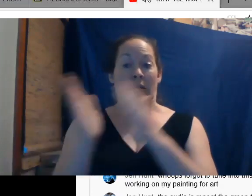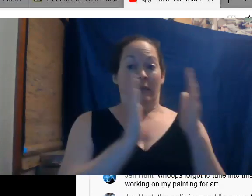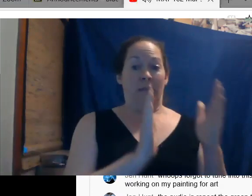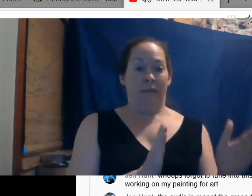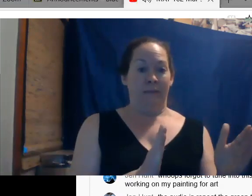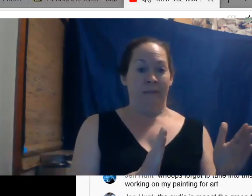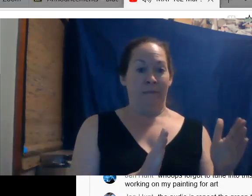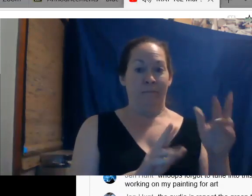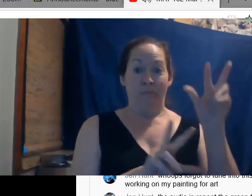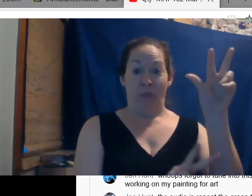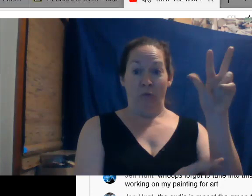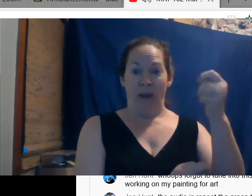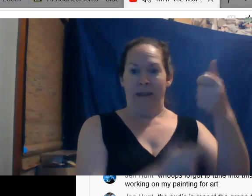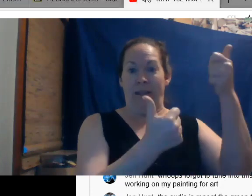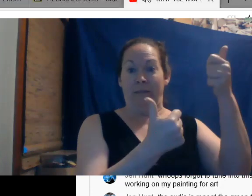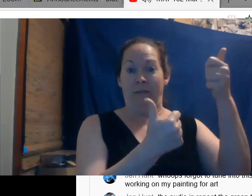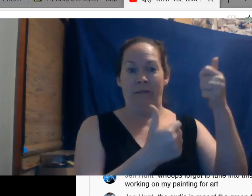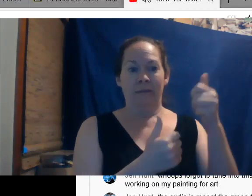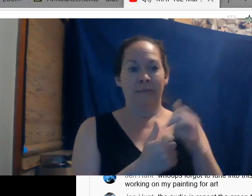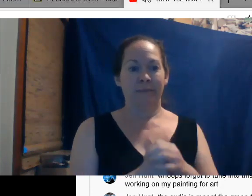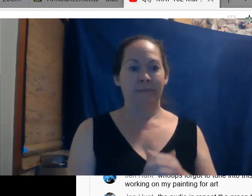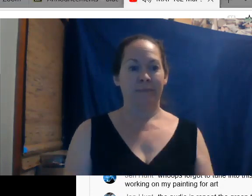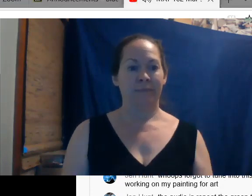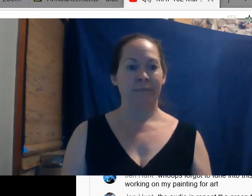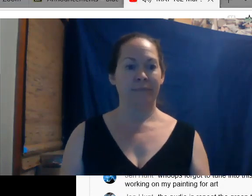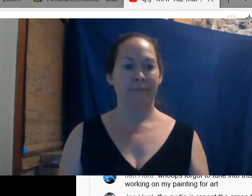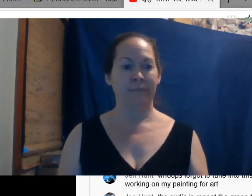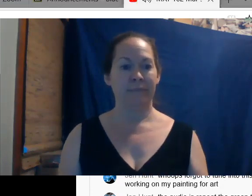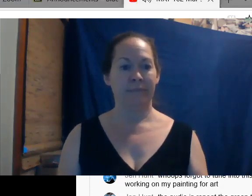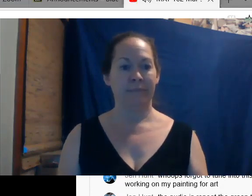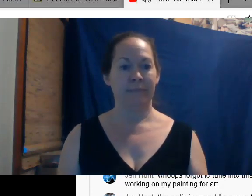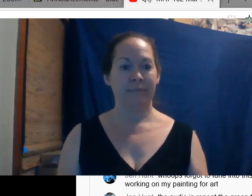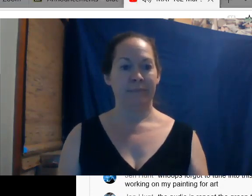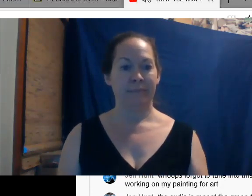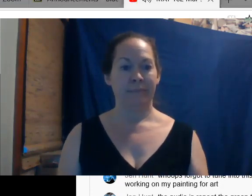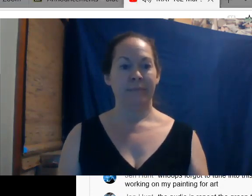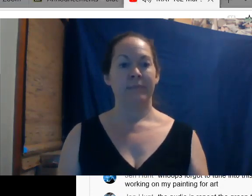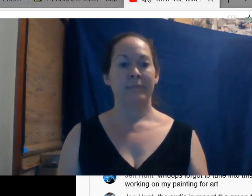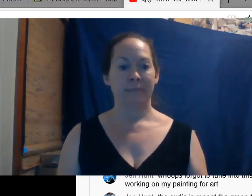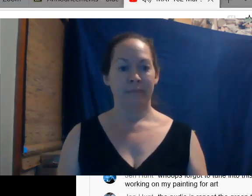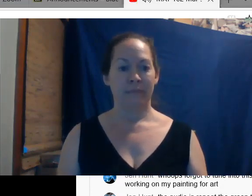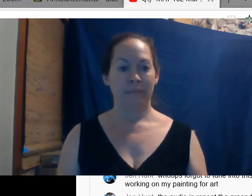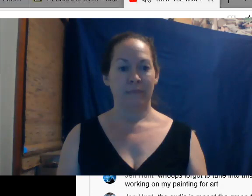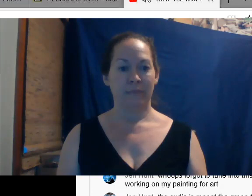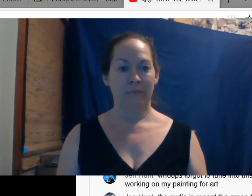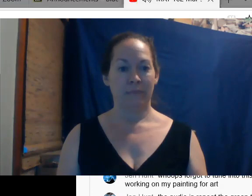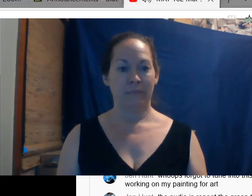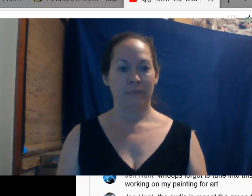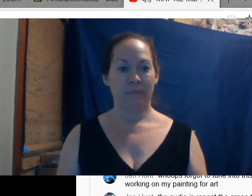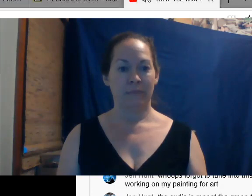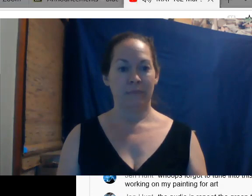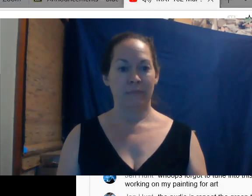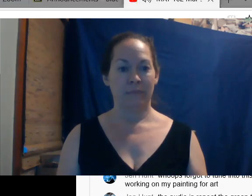3's cancel, and the x cubed leaves me 1x upstairs. This gives me 2/3 out front.